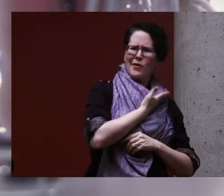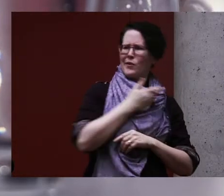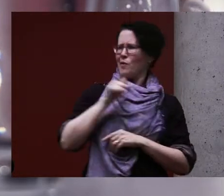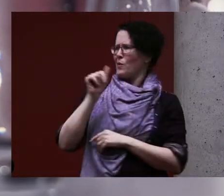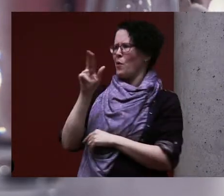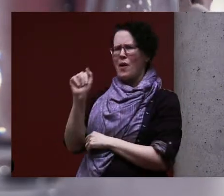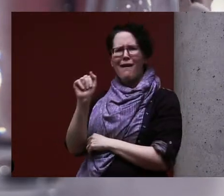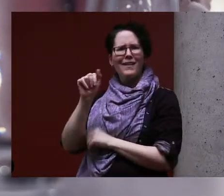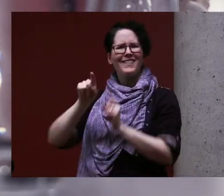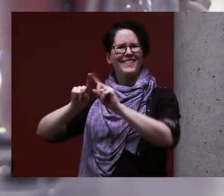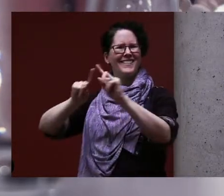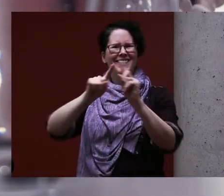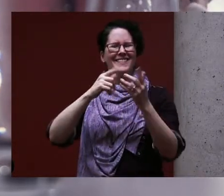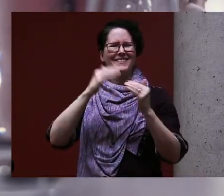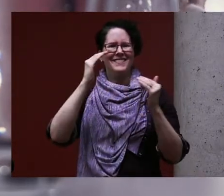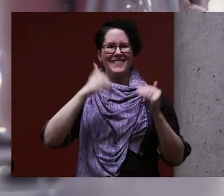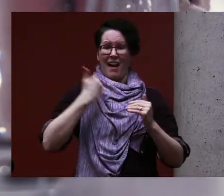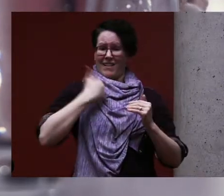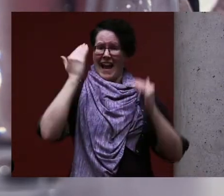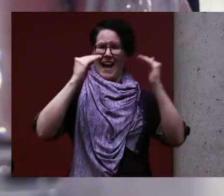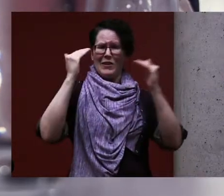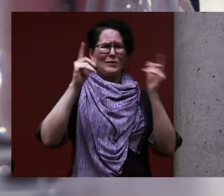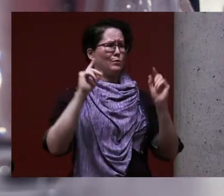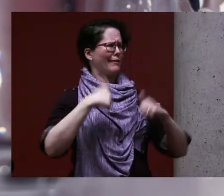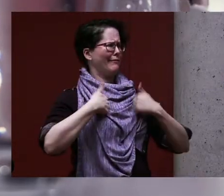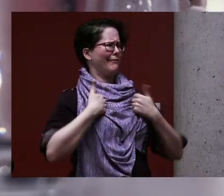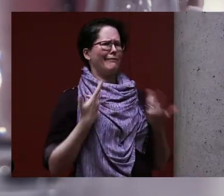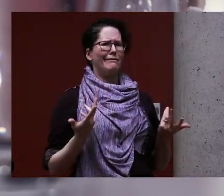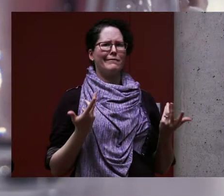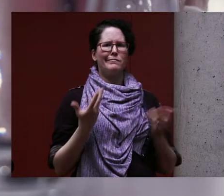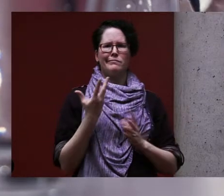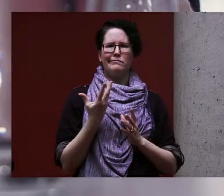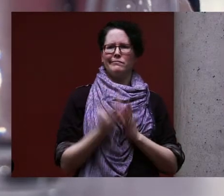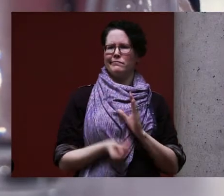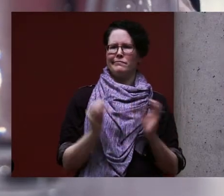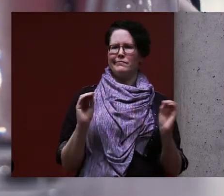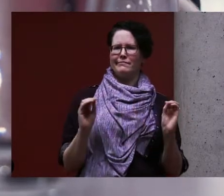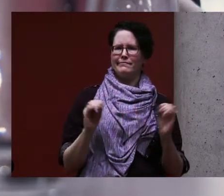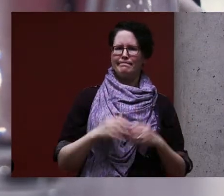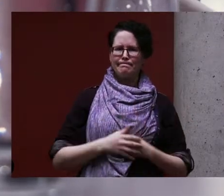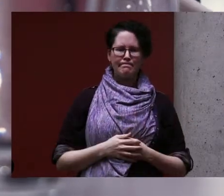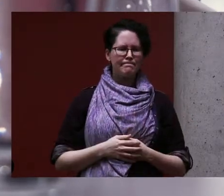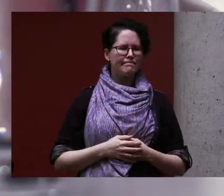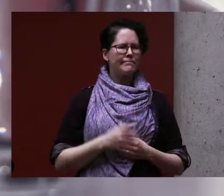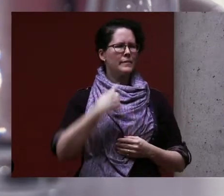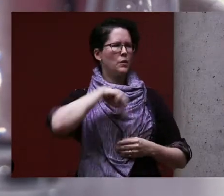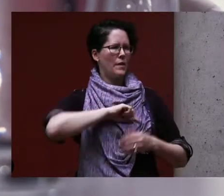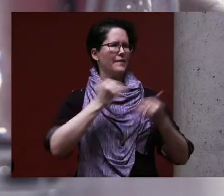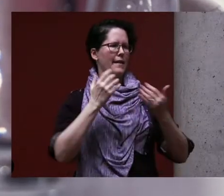like many other young adults. It's time to work together and think creatively to develop